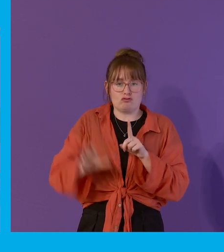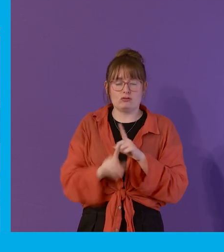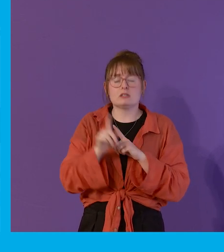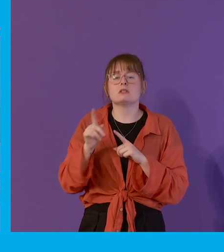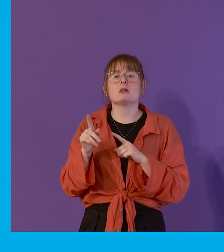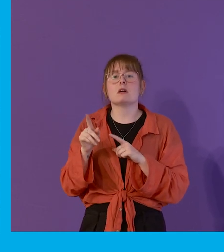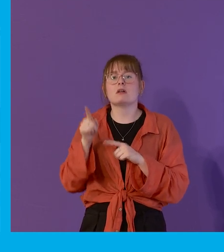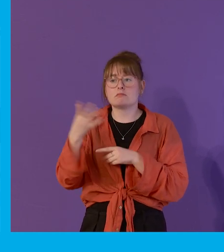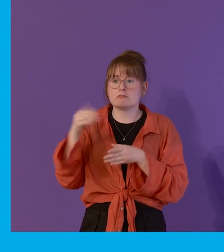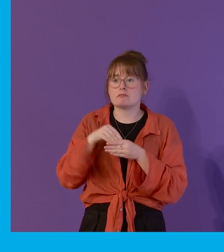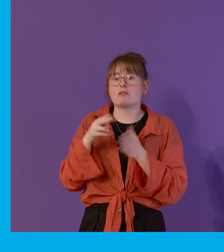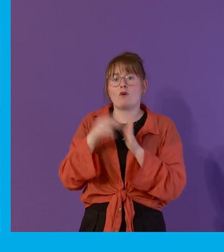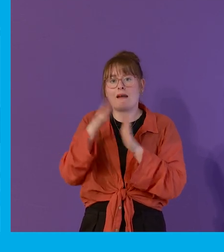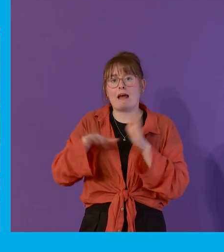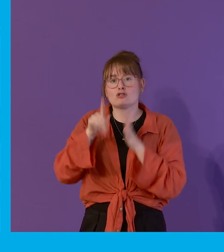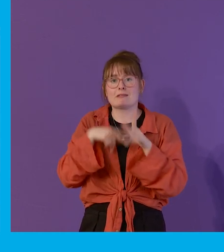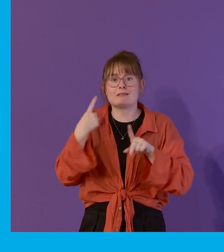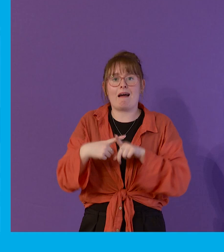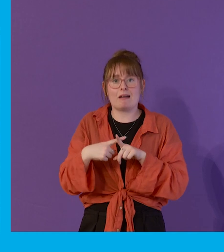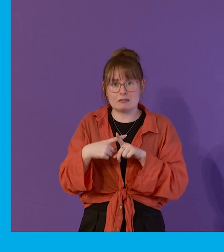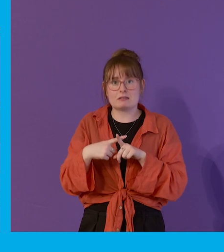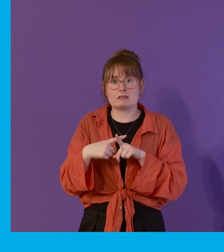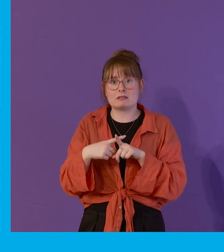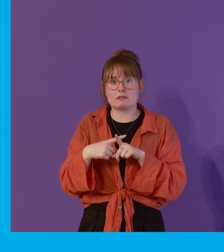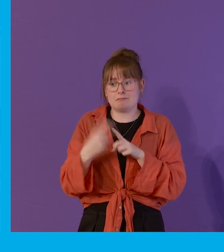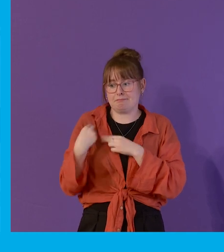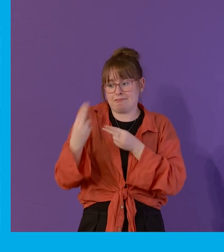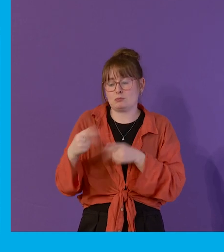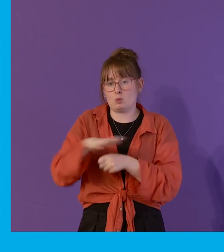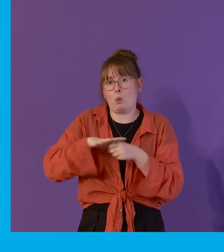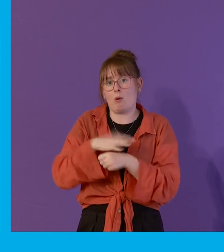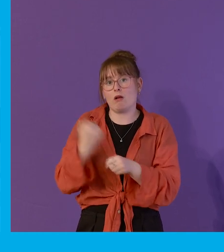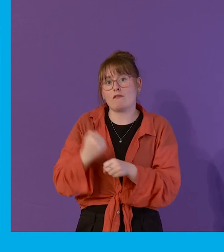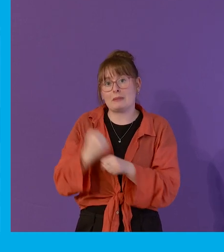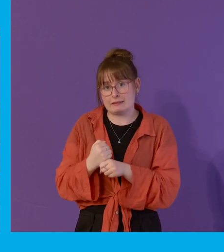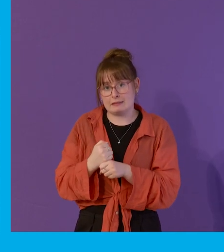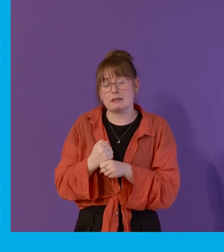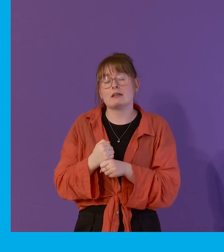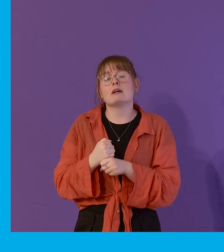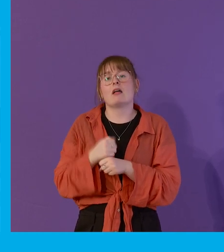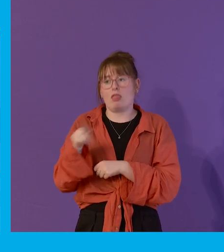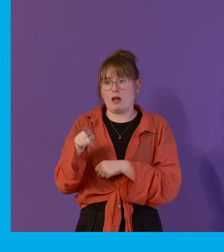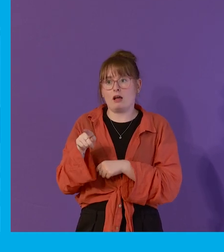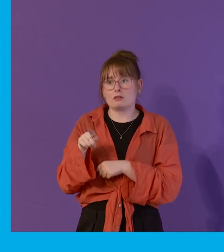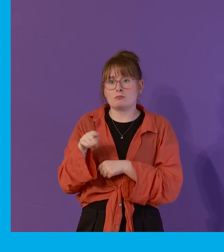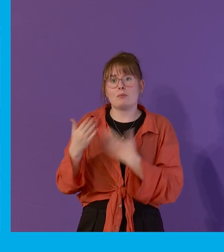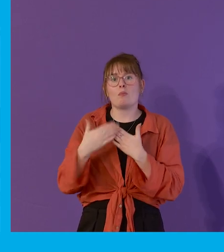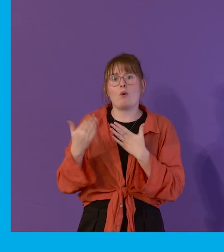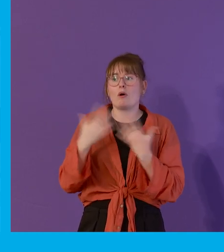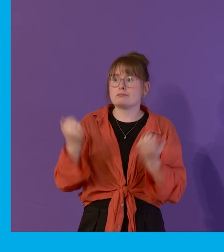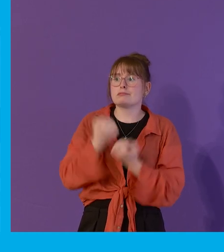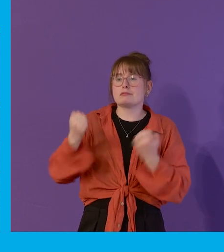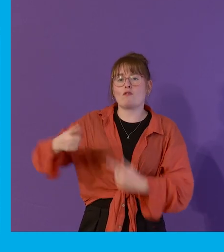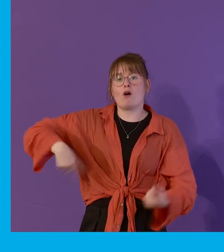a portion of the national taxation coming down to local government would obviously be more enabling for